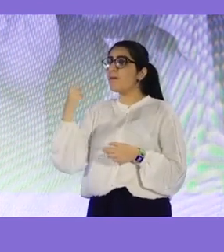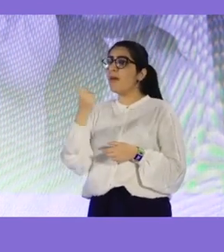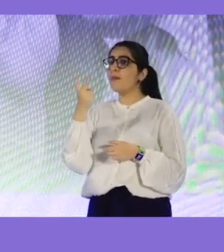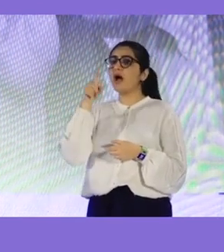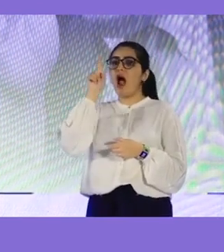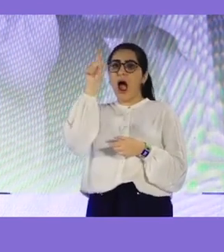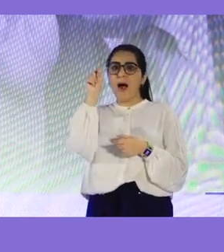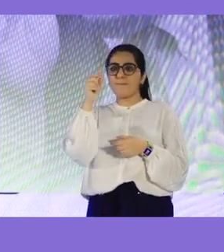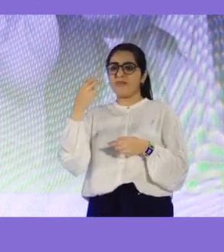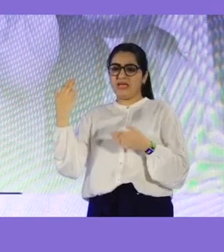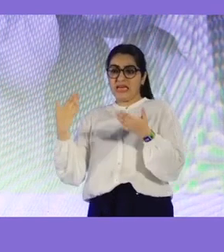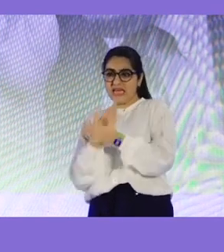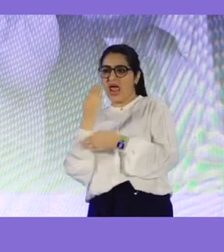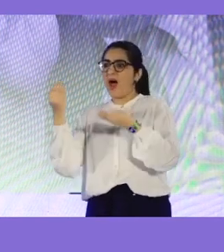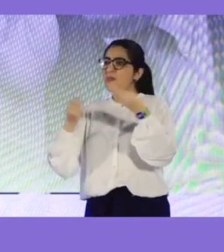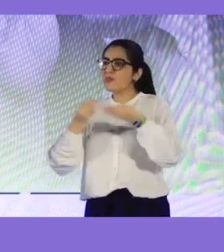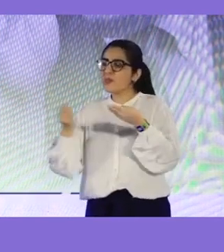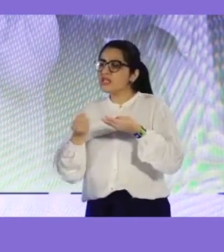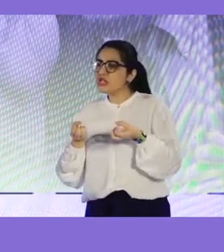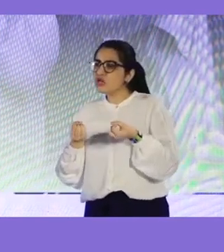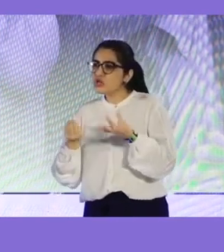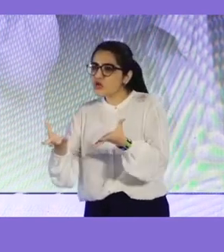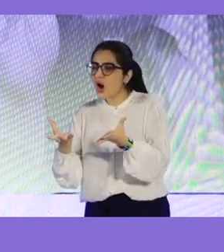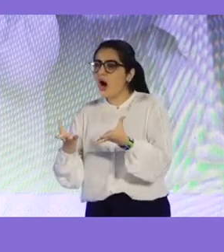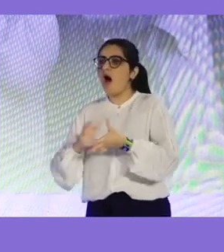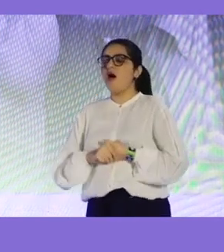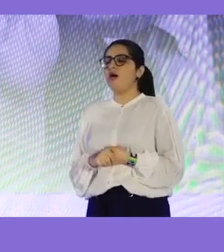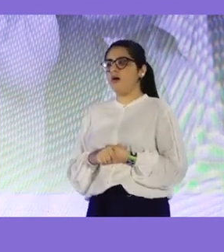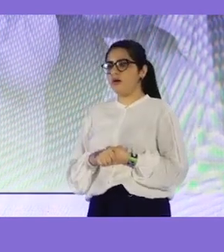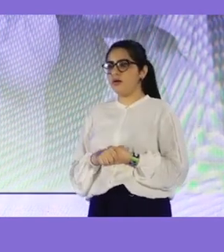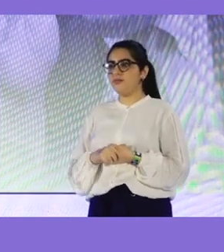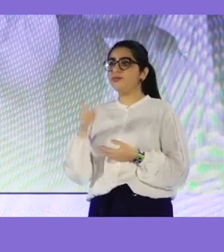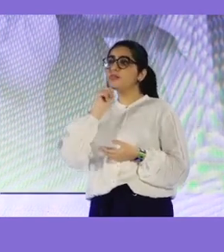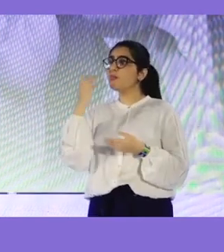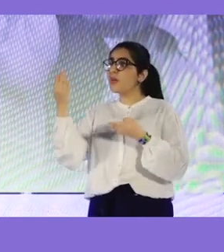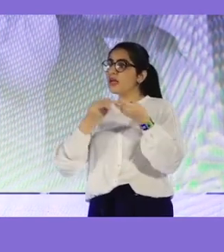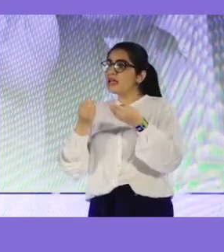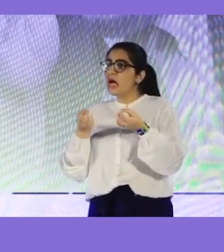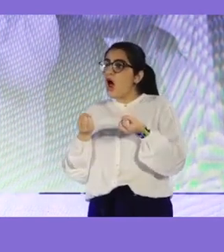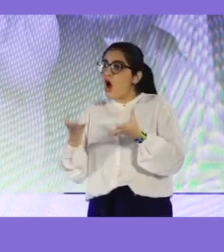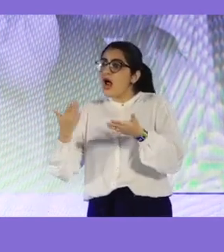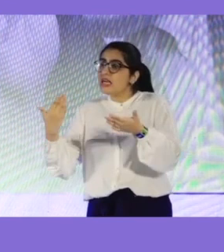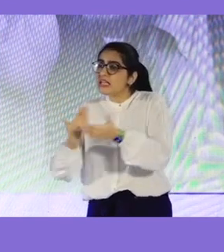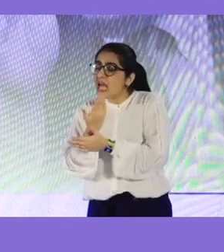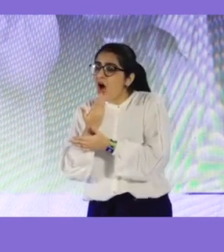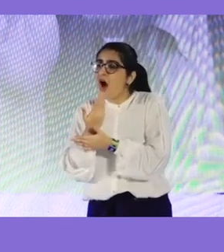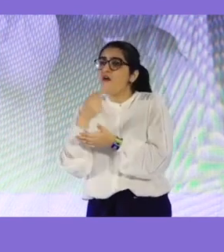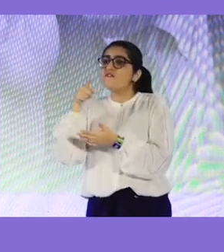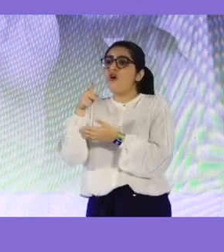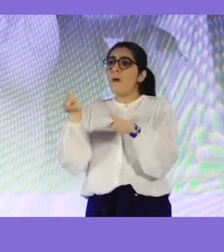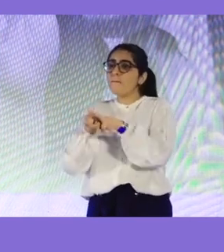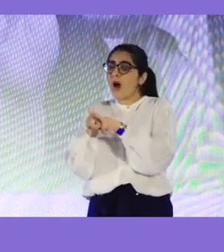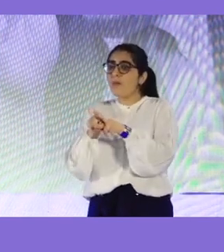startup system. It may be a system of startups, and that is not a trivial